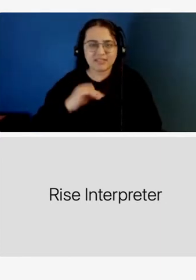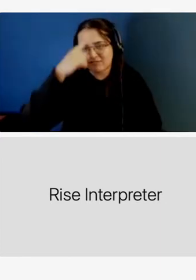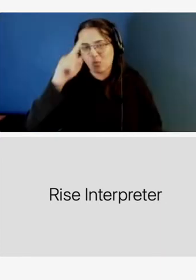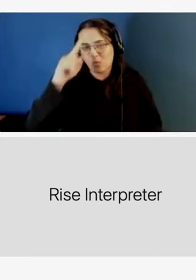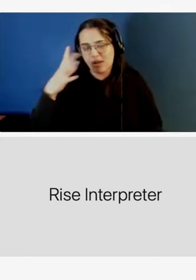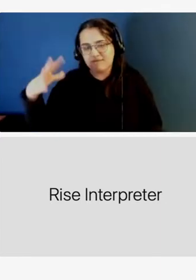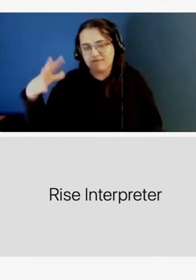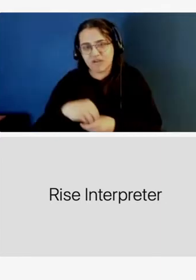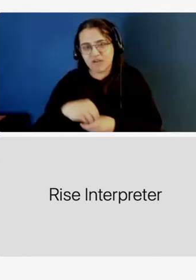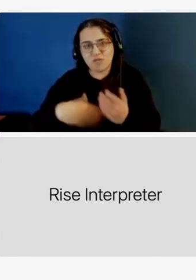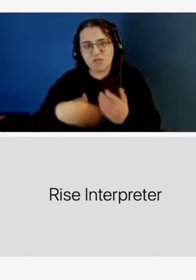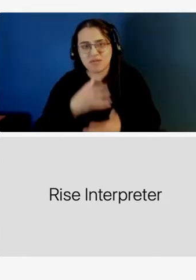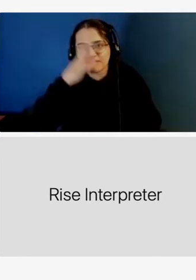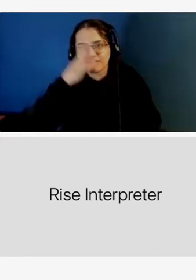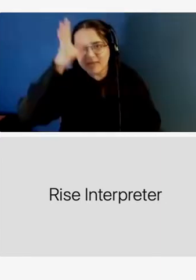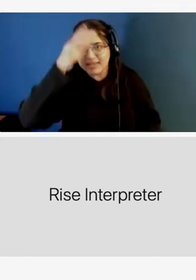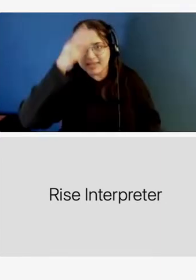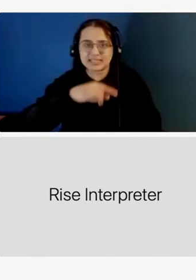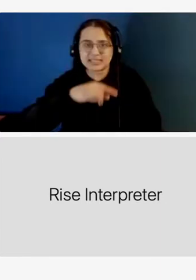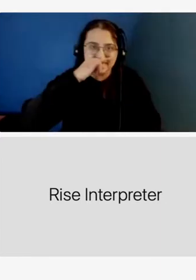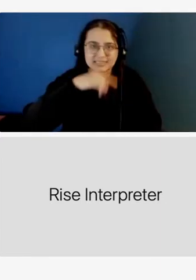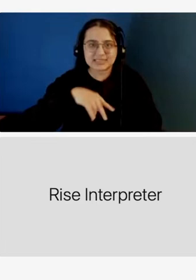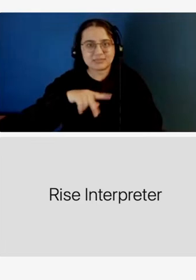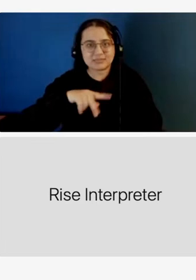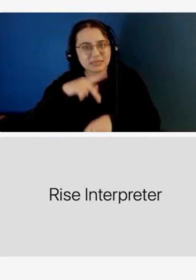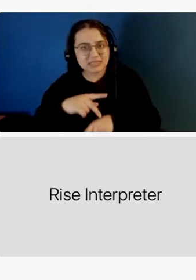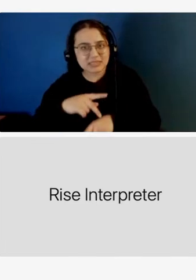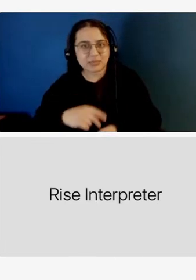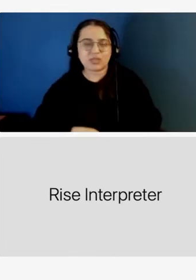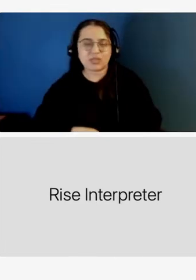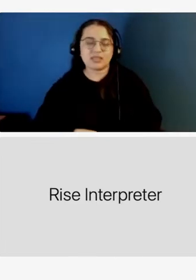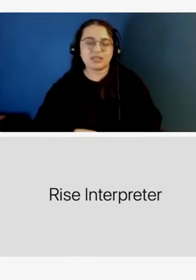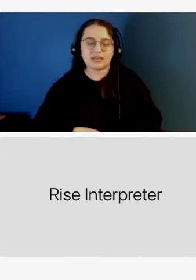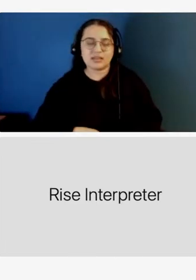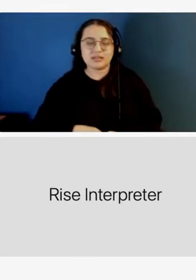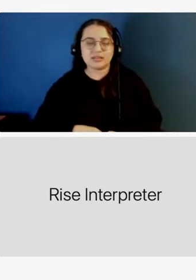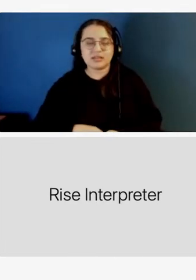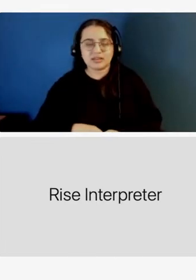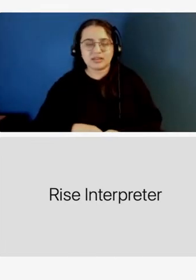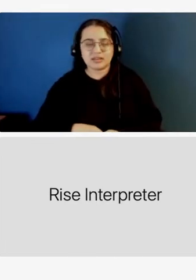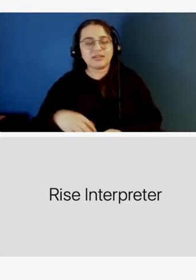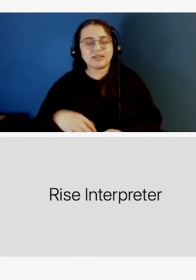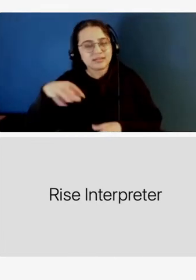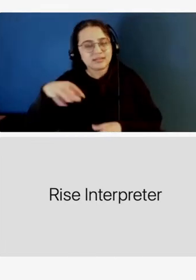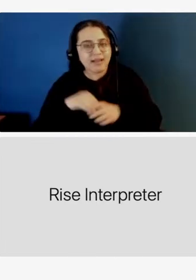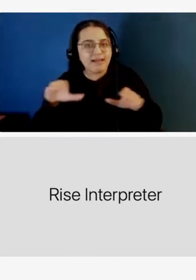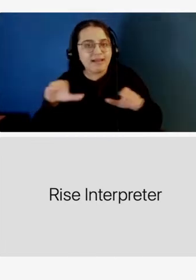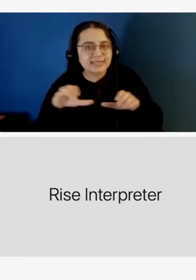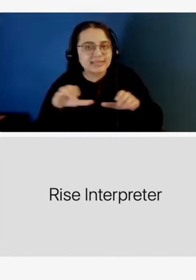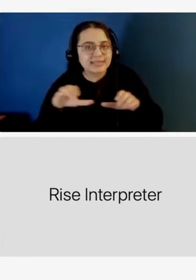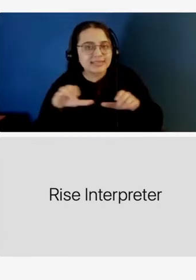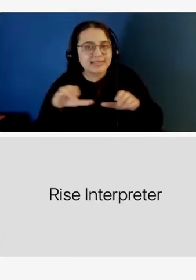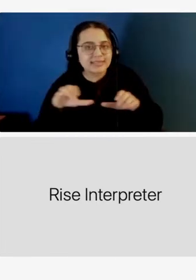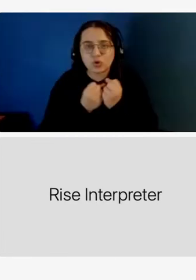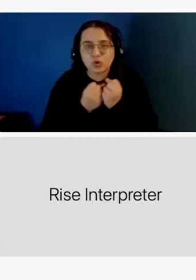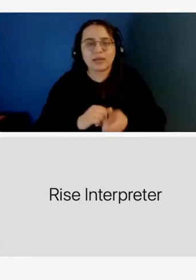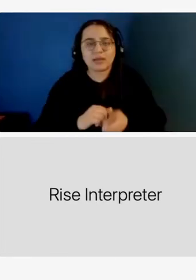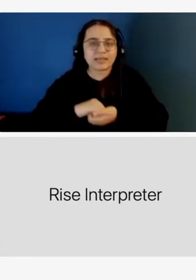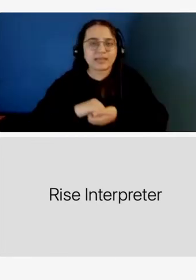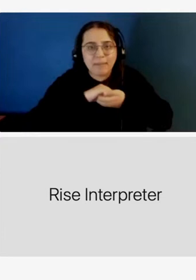the principals on the activities and the workshops, collaboration. You guys mentioned